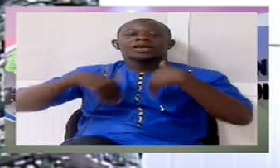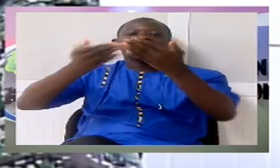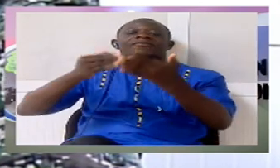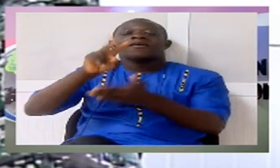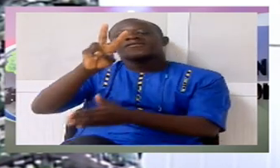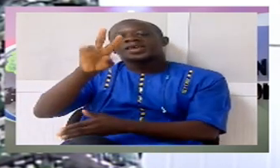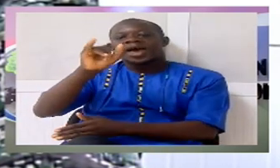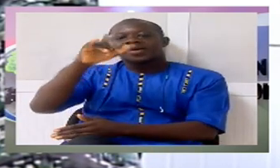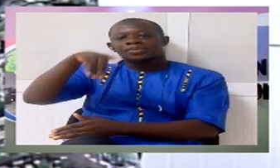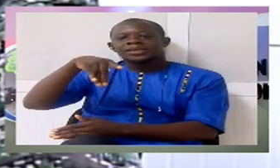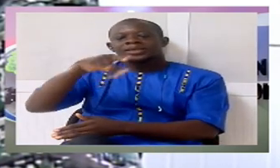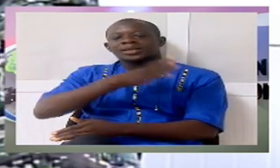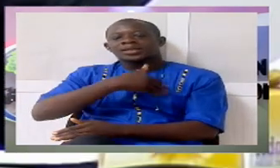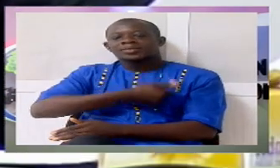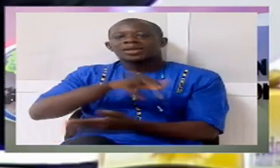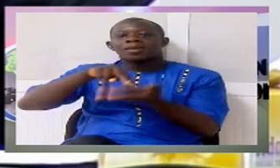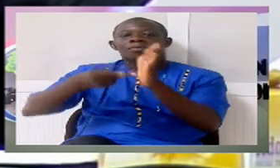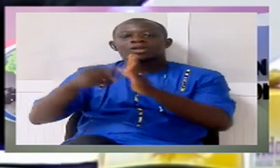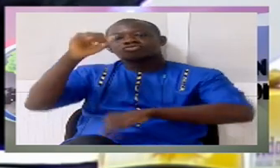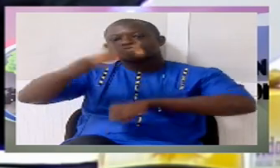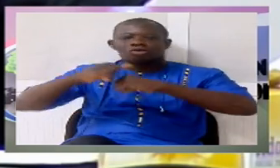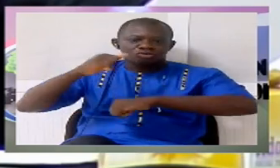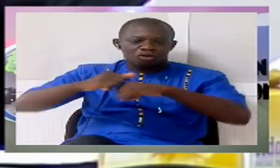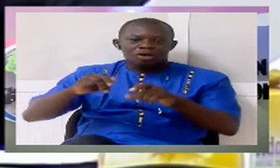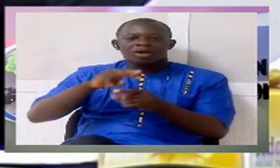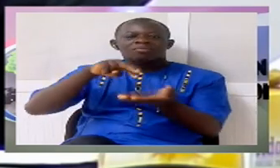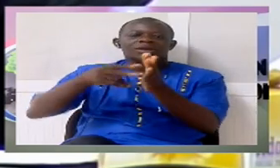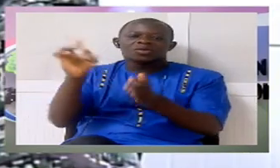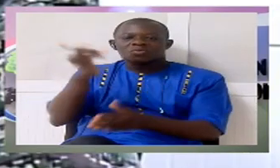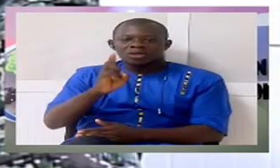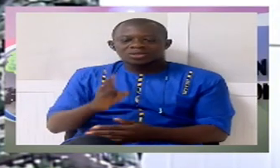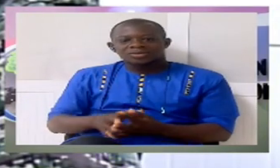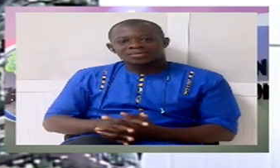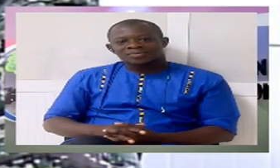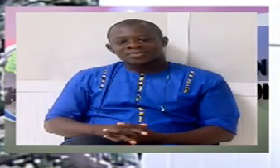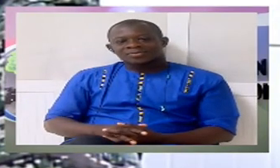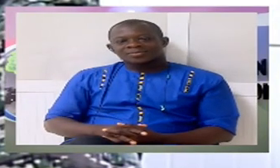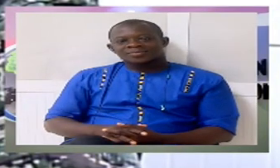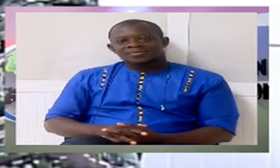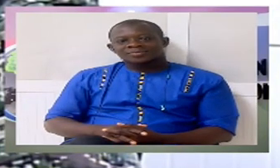Give the person VIP treatment. And what is VIP treatment? Lan moy li ngeen di oyé VIP treatment?